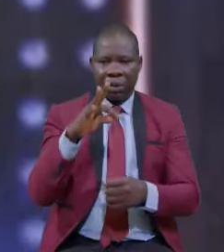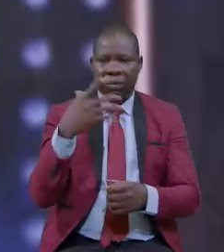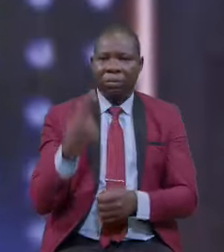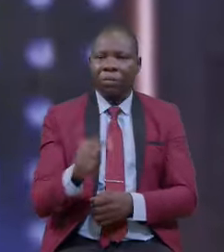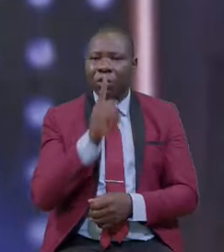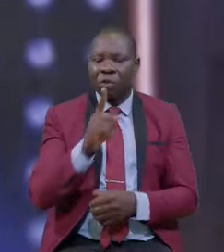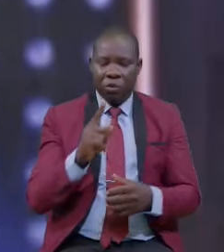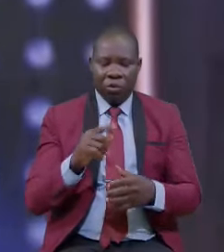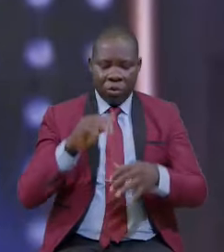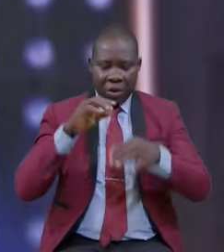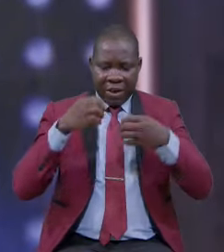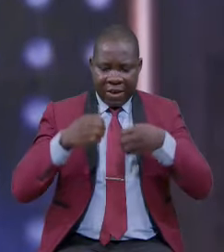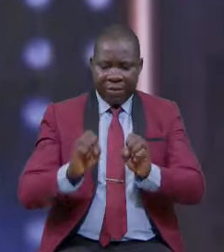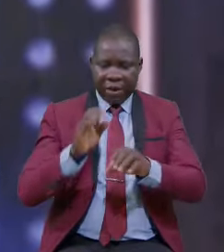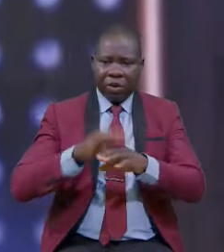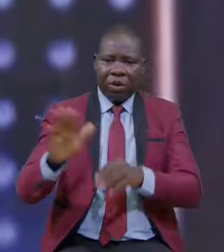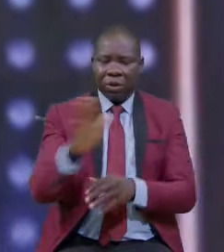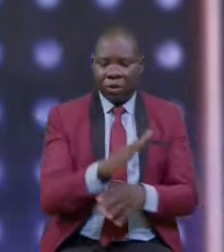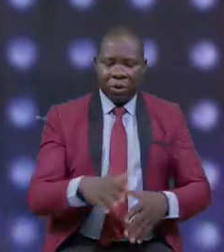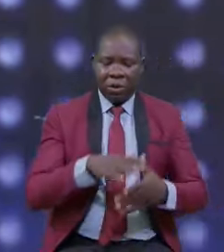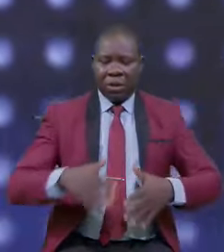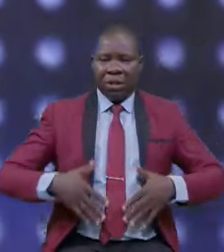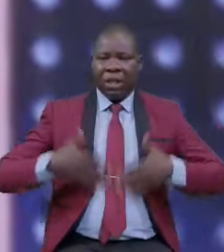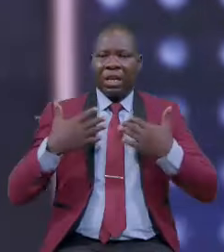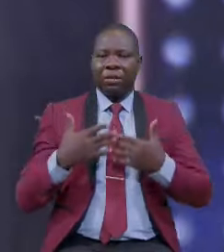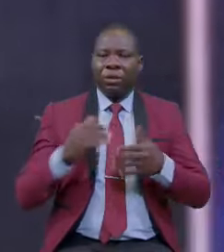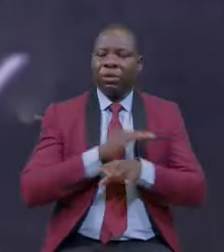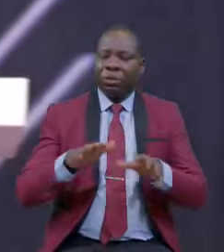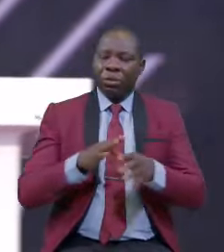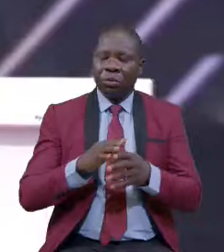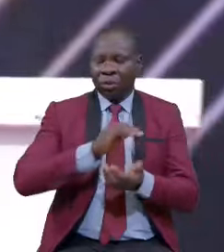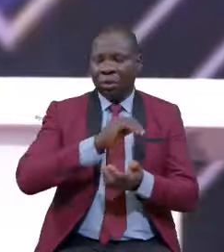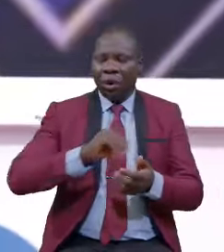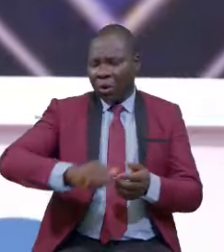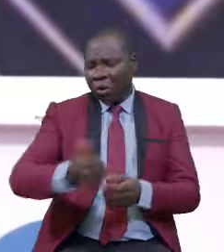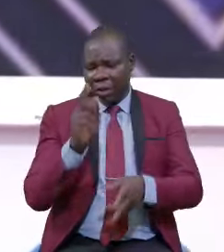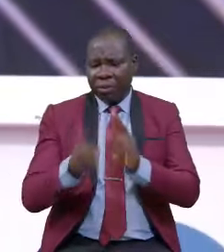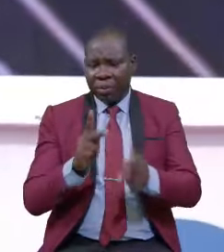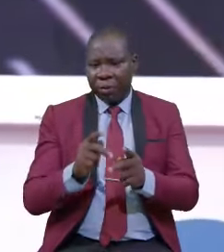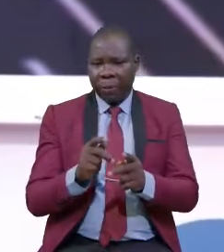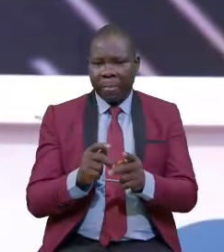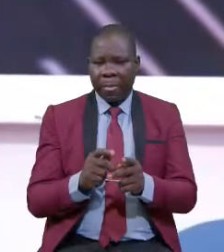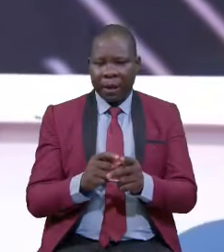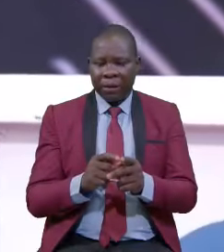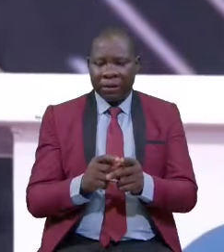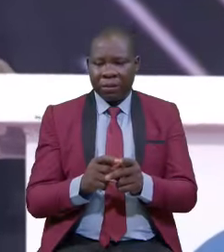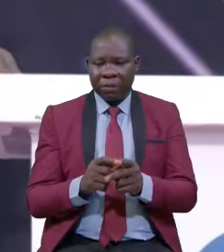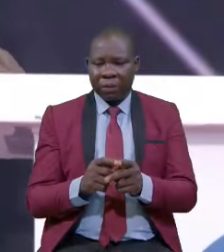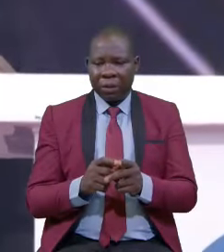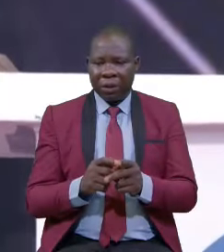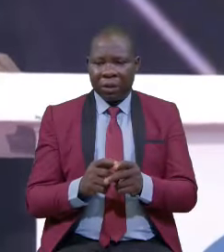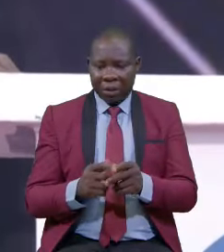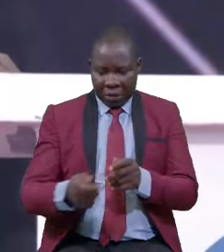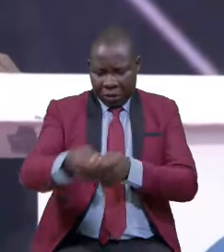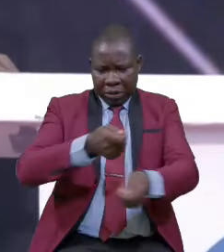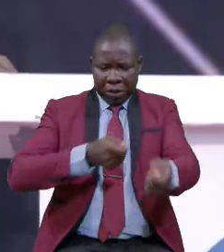your life. Don't modify it. Other people mutilate it. They put this there and put this there. They